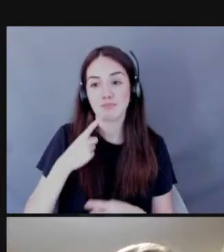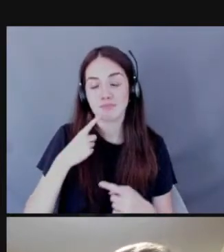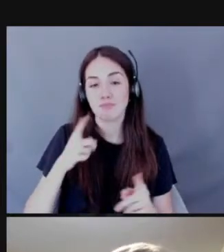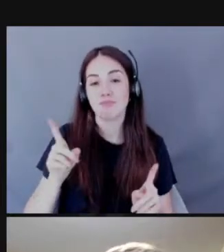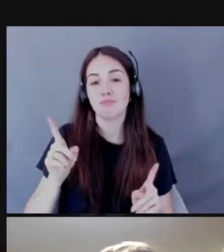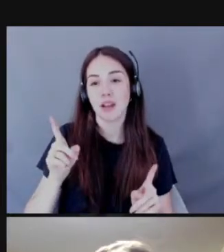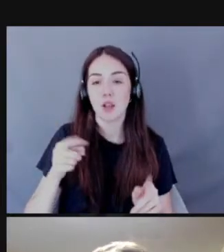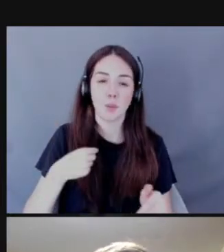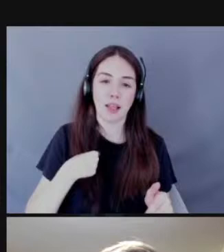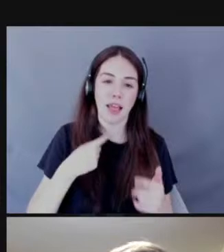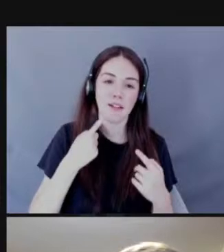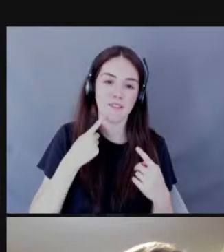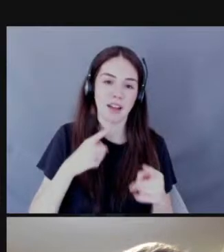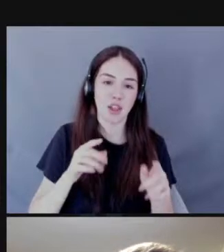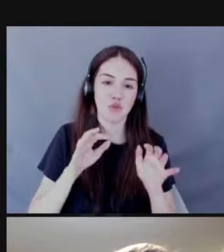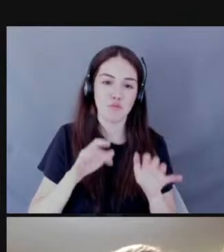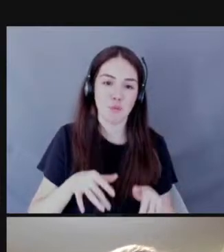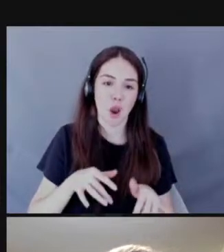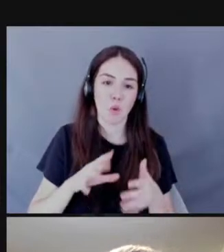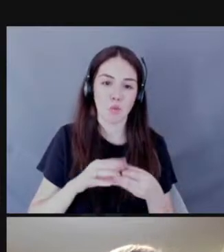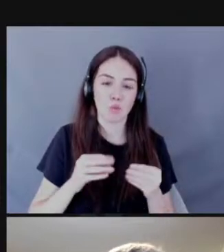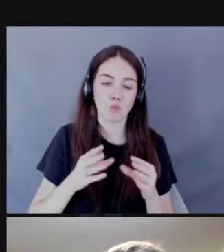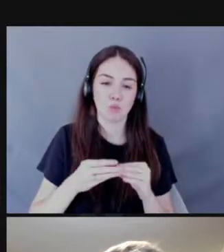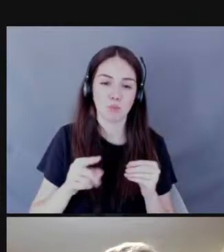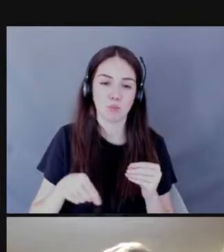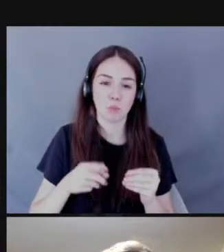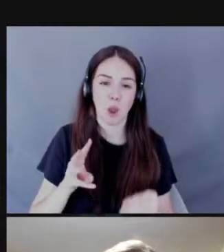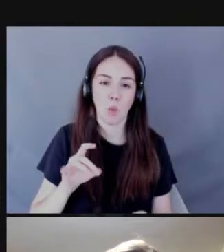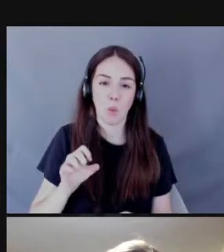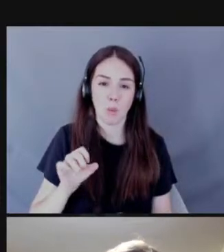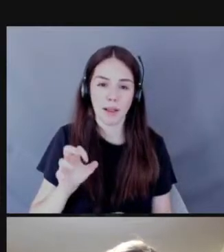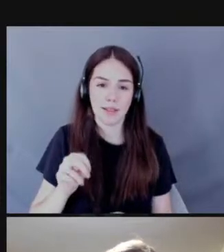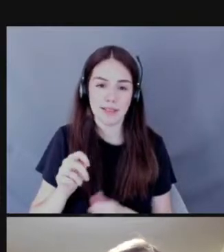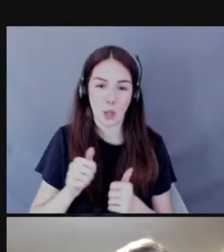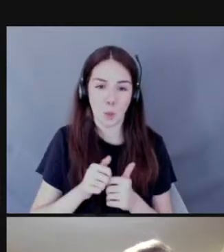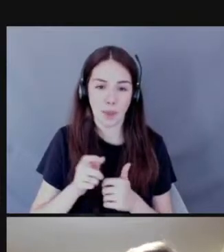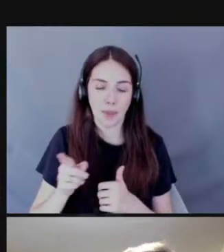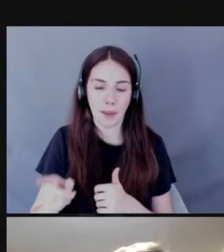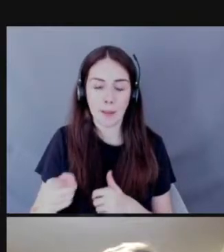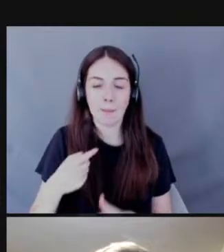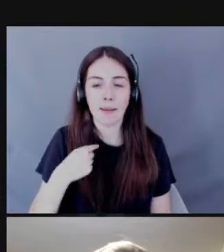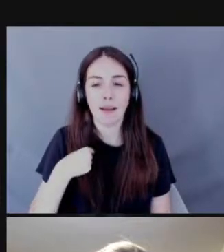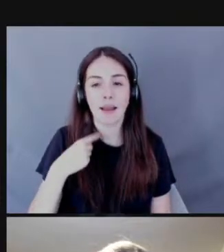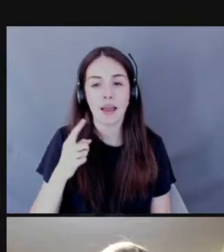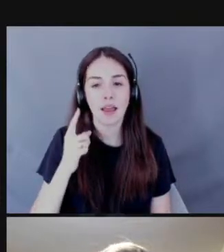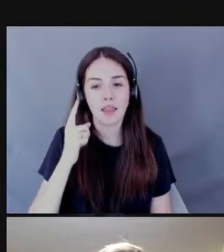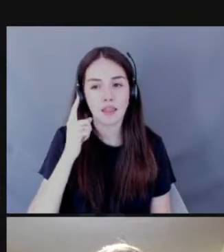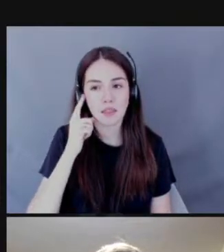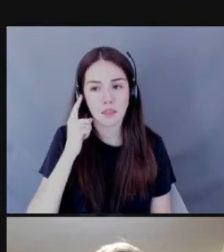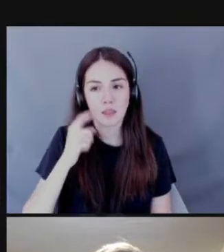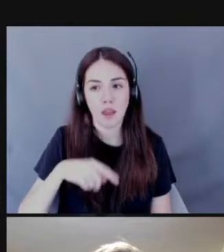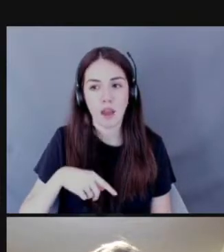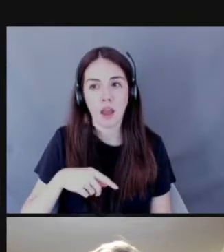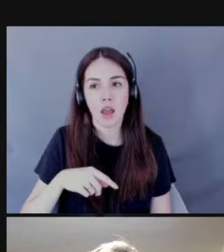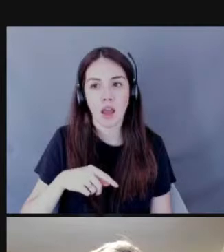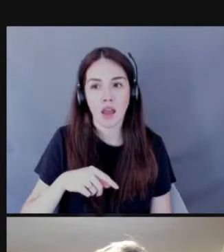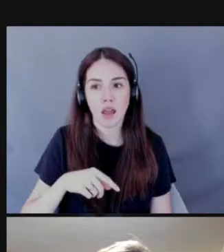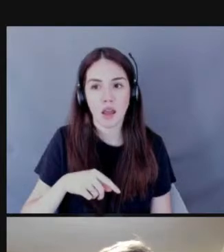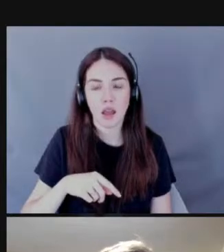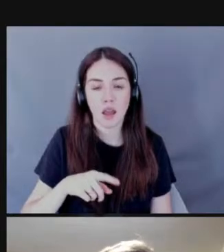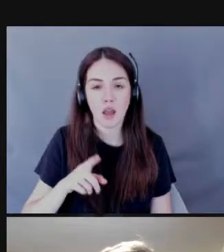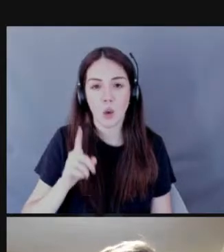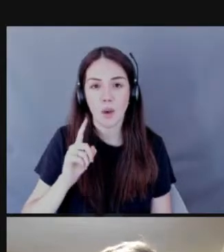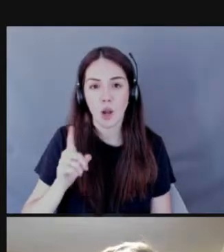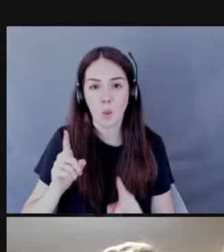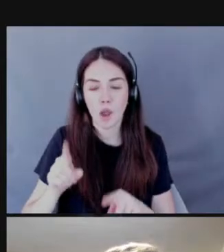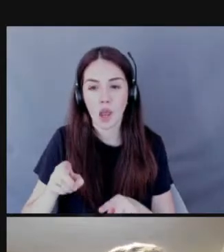I finally wrote a biography of Wilson with him. And I thought, well, gosh, where do I go from here? I was getting ready to start